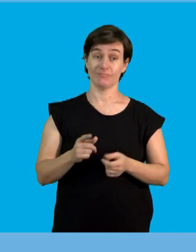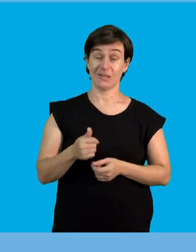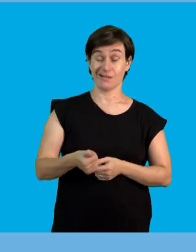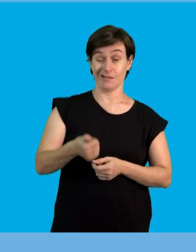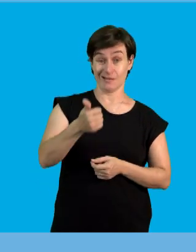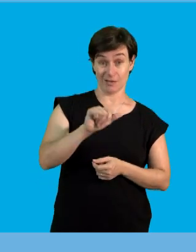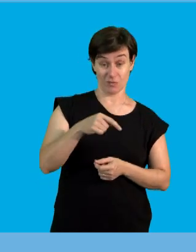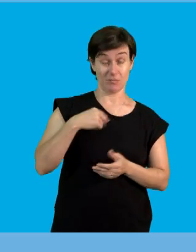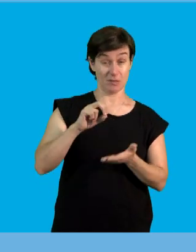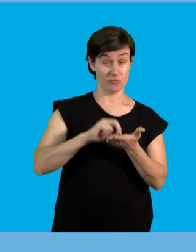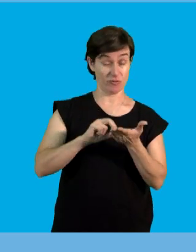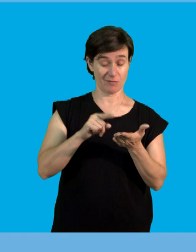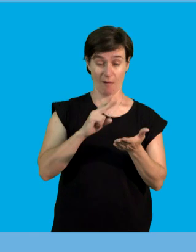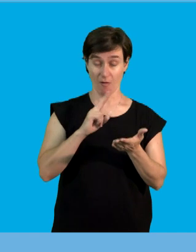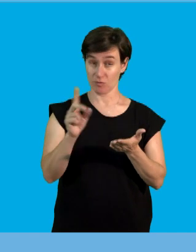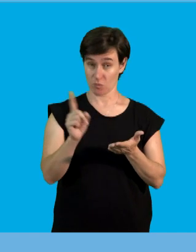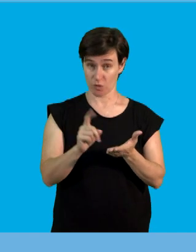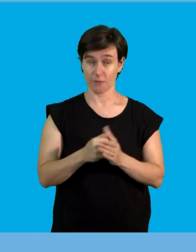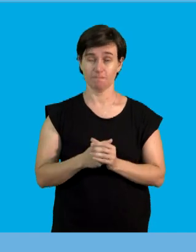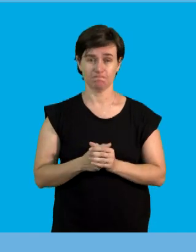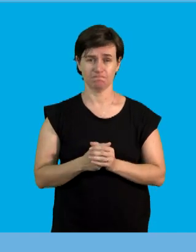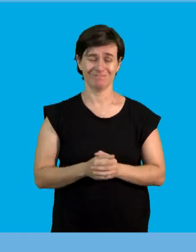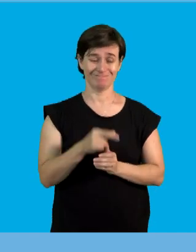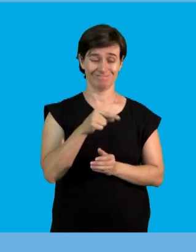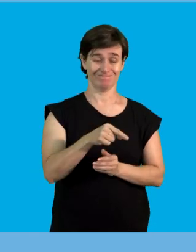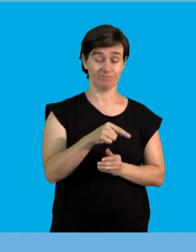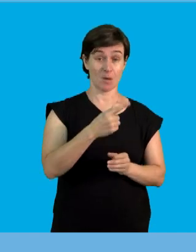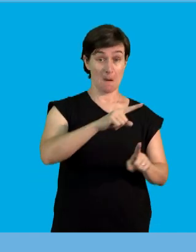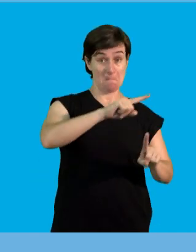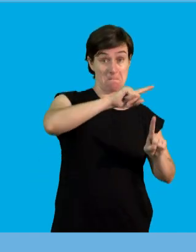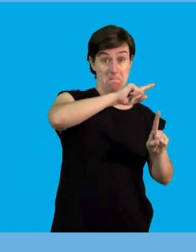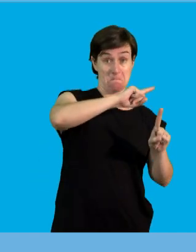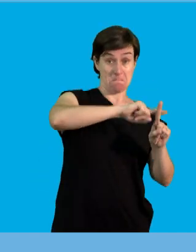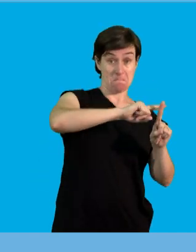Whereas the positive terminal